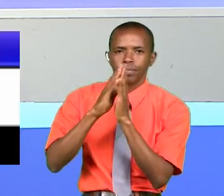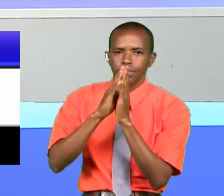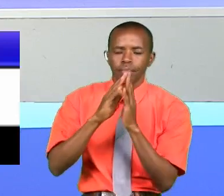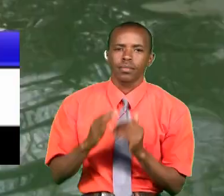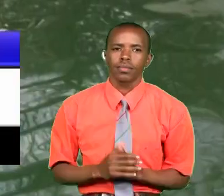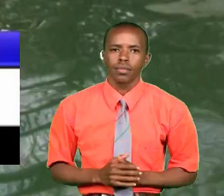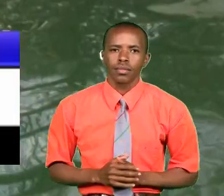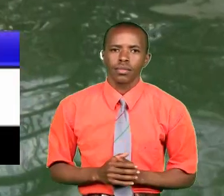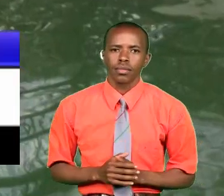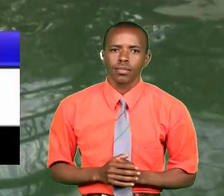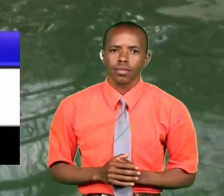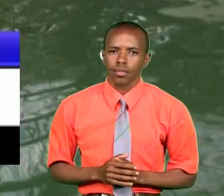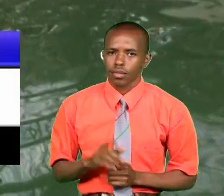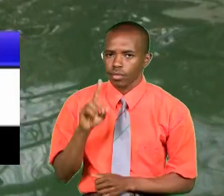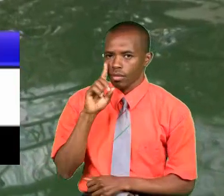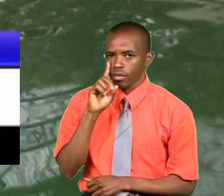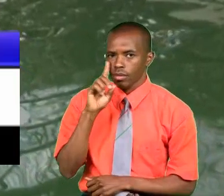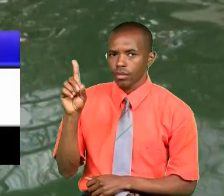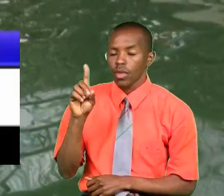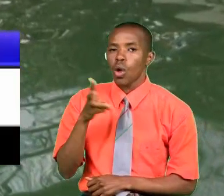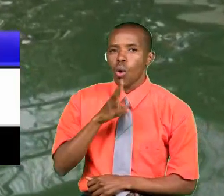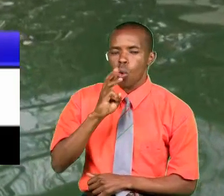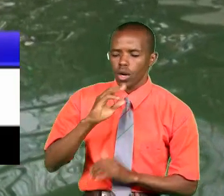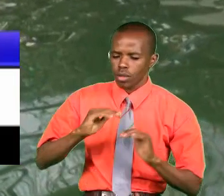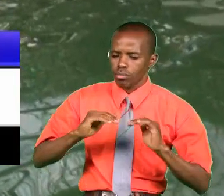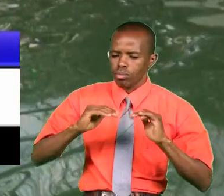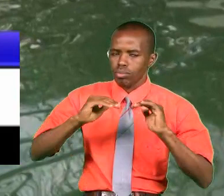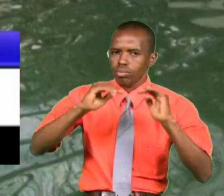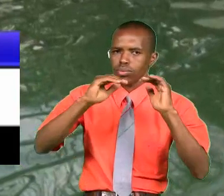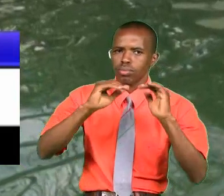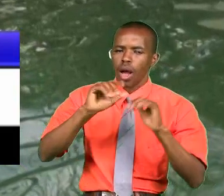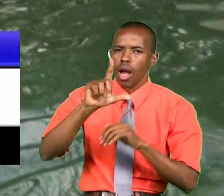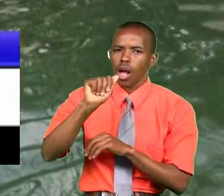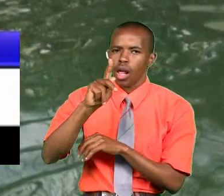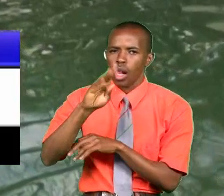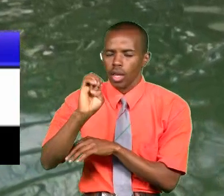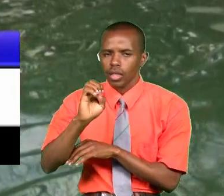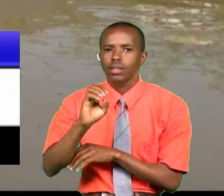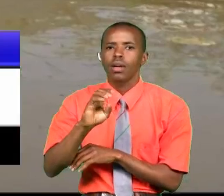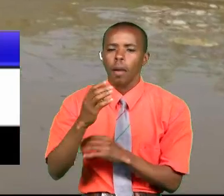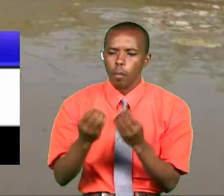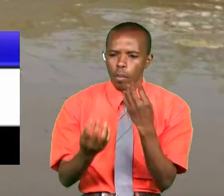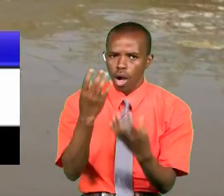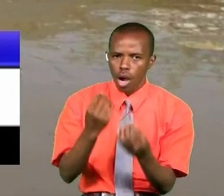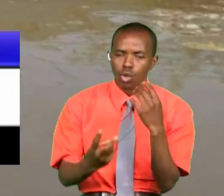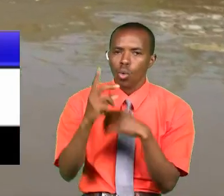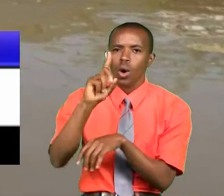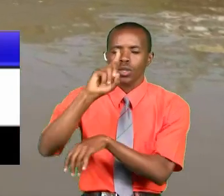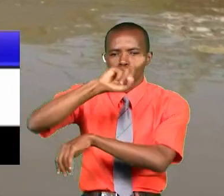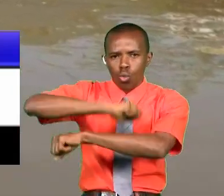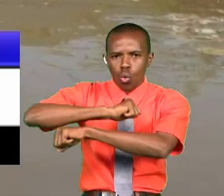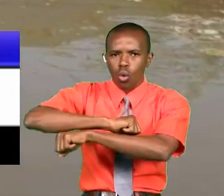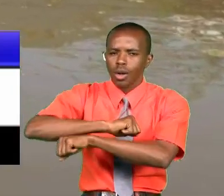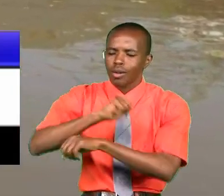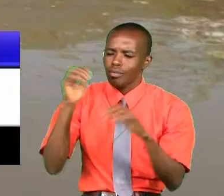reports. When water levels in Lake Baringo rose to unprecedented levels, more than 21 schools were